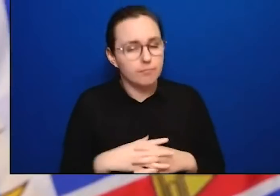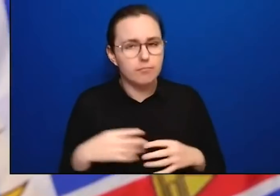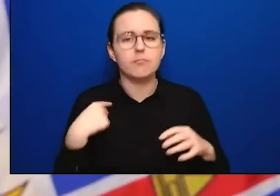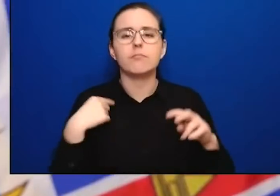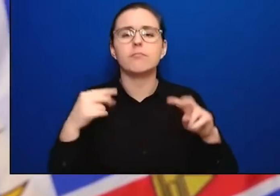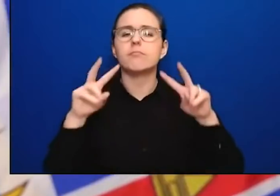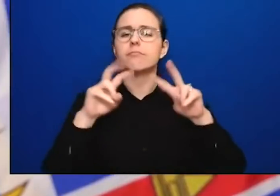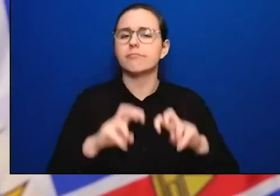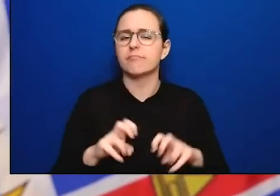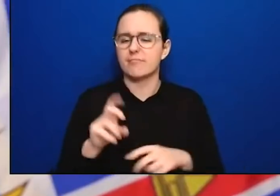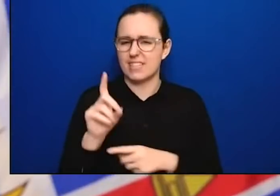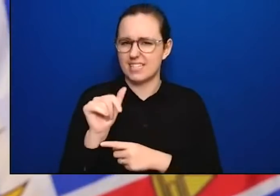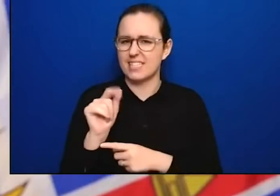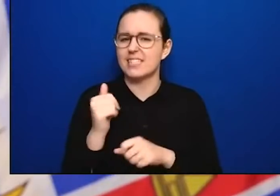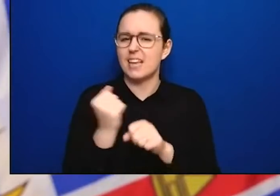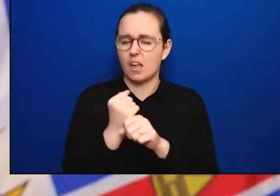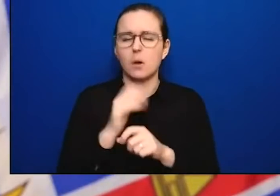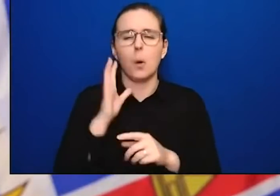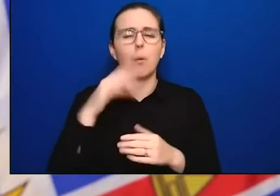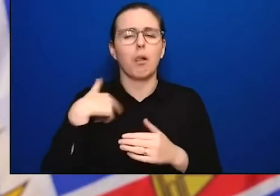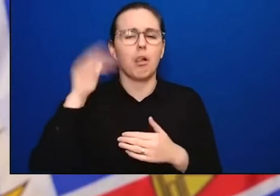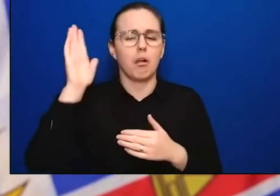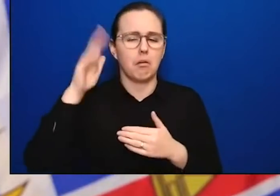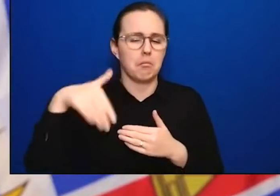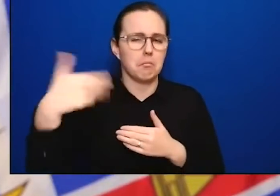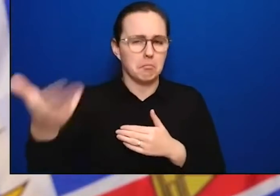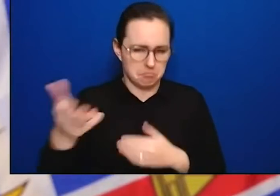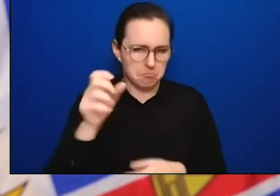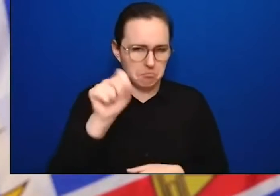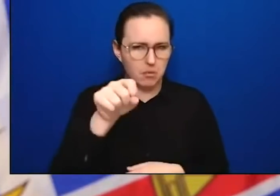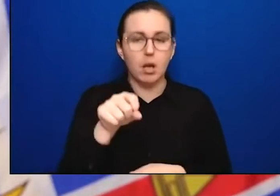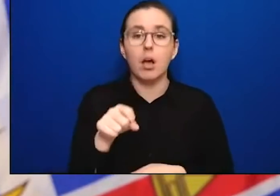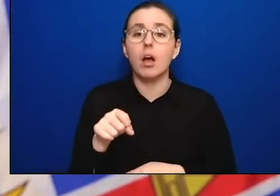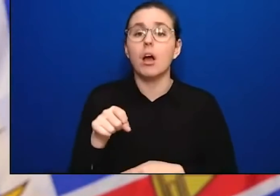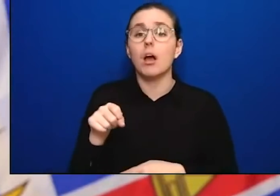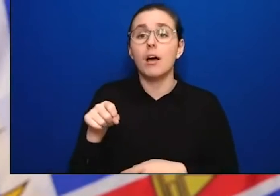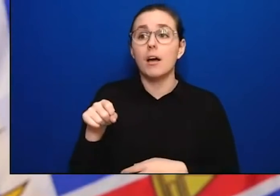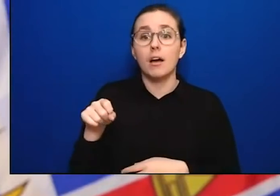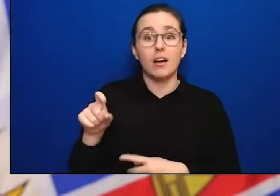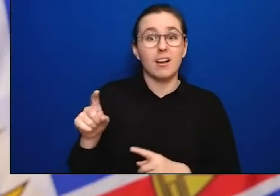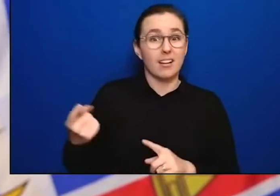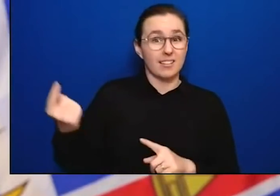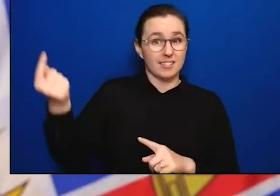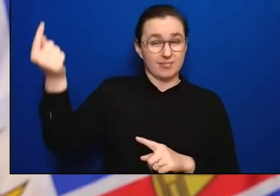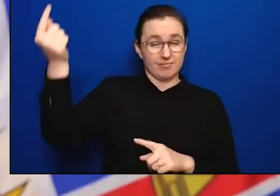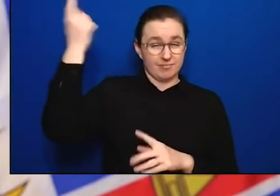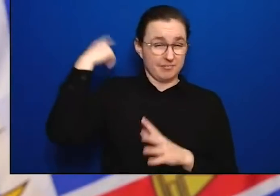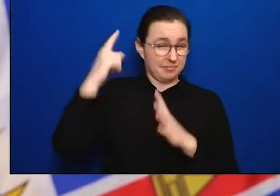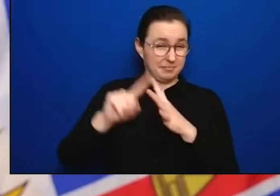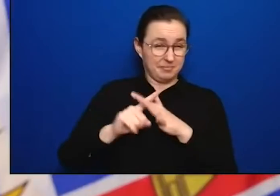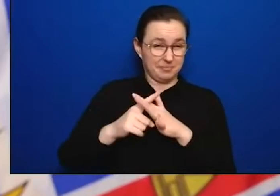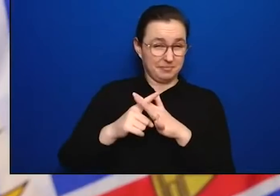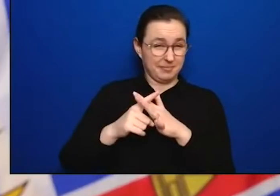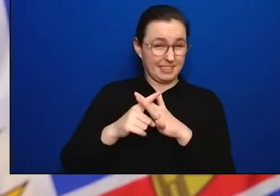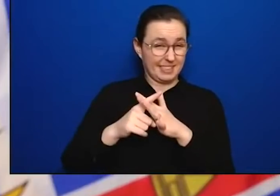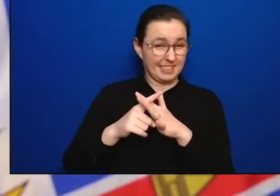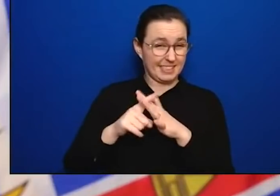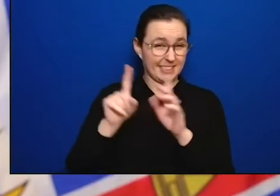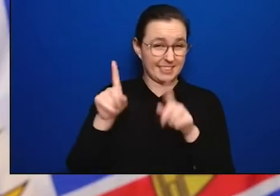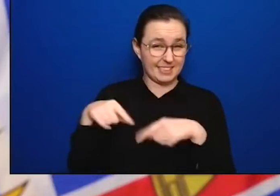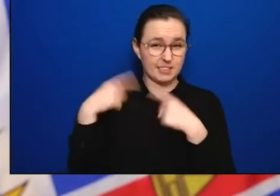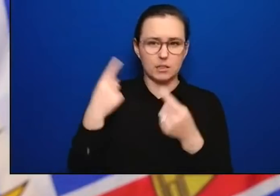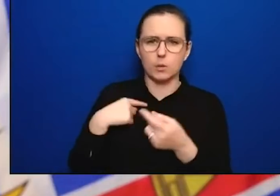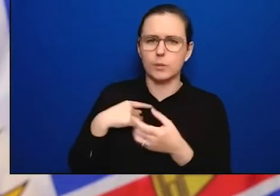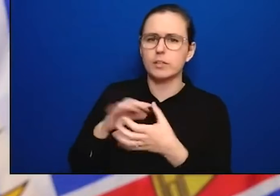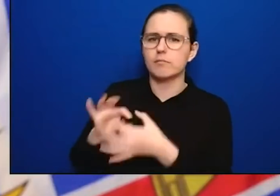deaths here in British Columbia, and my team has been analyzing those data, and I'll present some of that coming up soon. But one